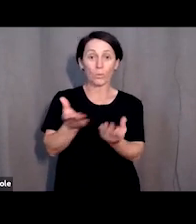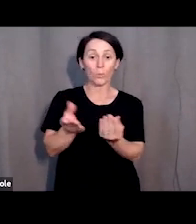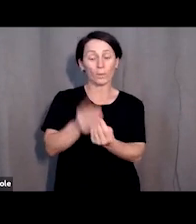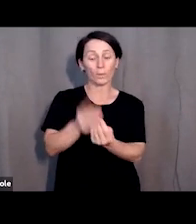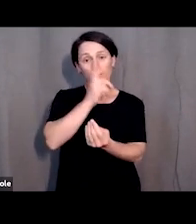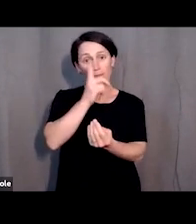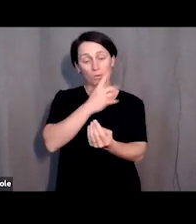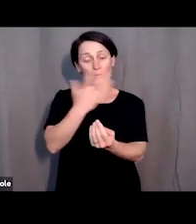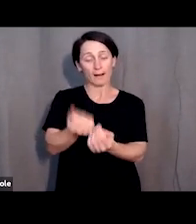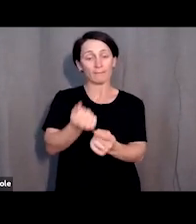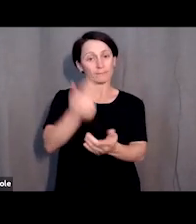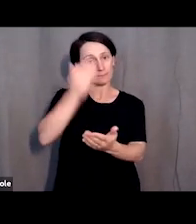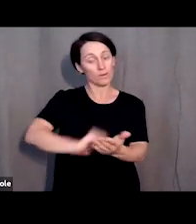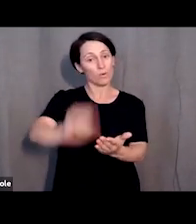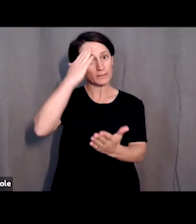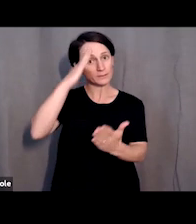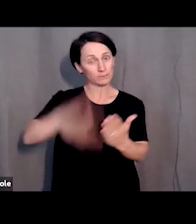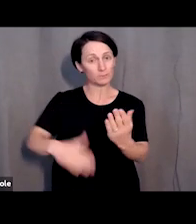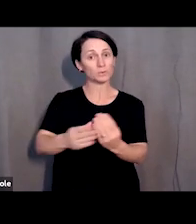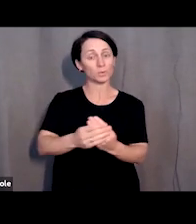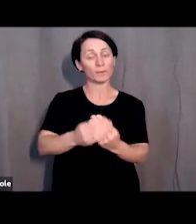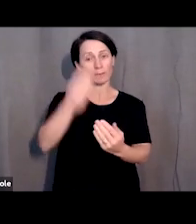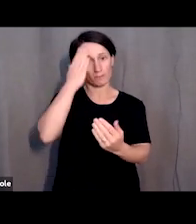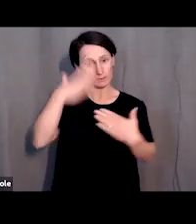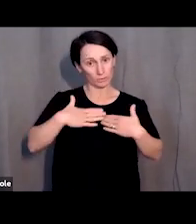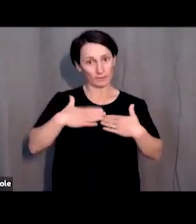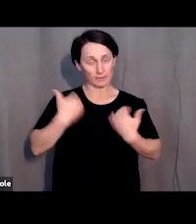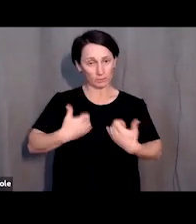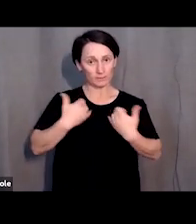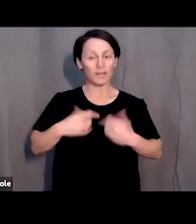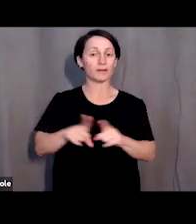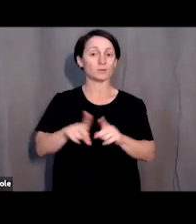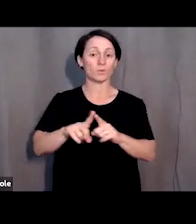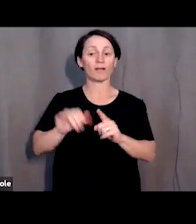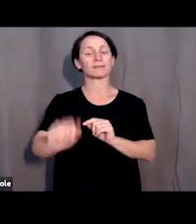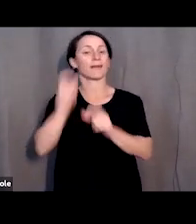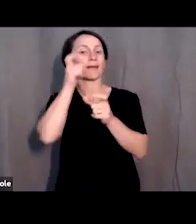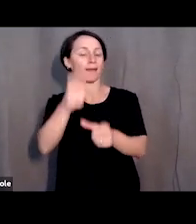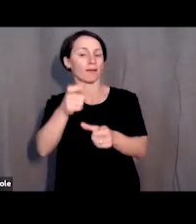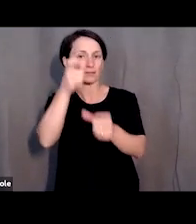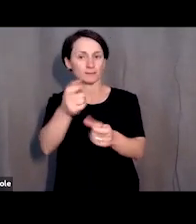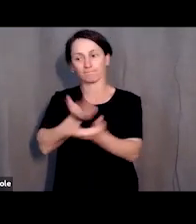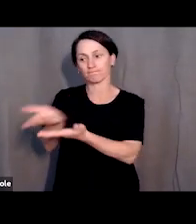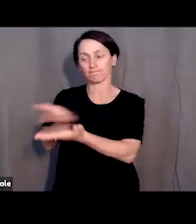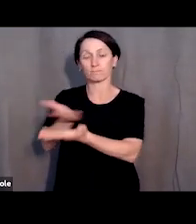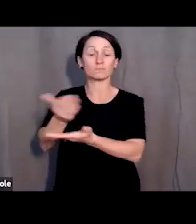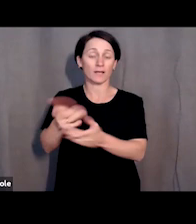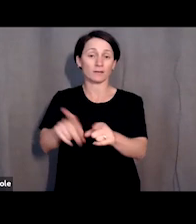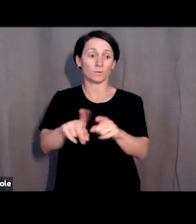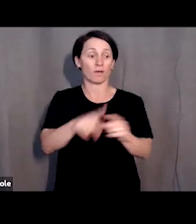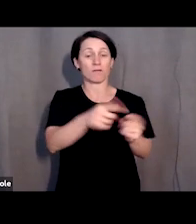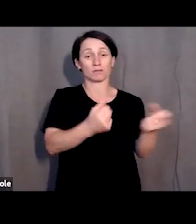experience of mental illness, and also sometimes they're carers, they're NDIS carers, or support workers in